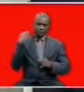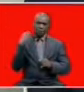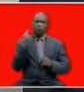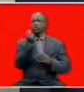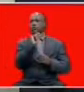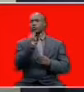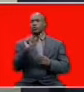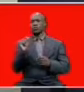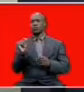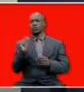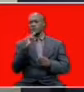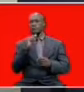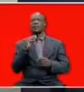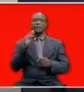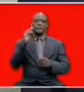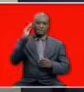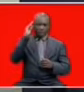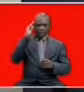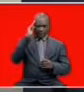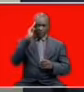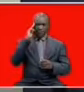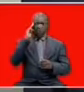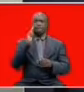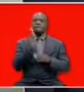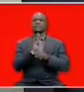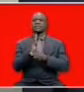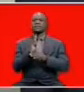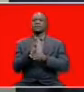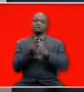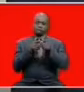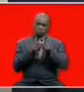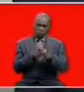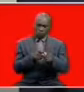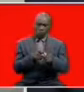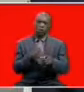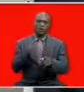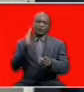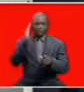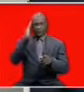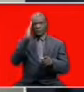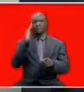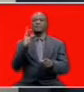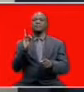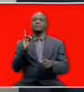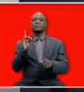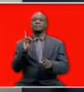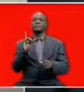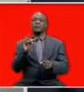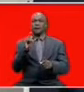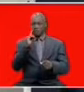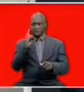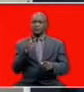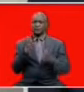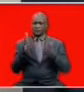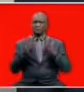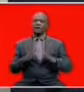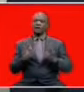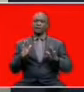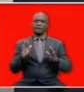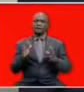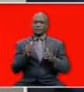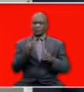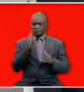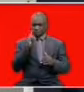they say dreams, they say business goals or dreams are supposed to be smart, which is specific,